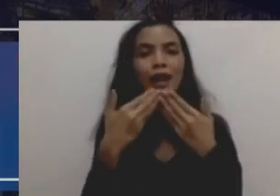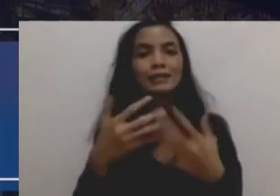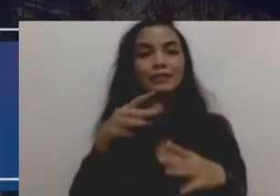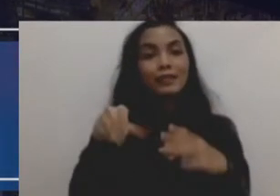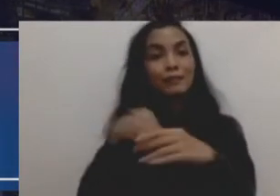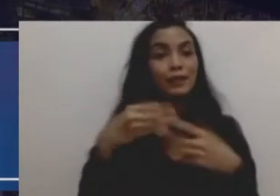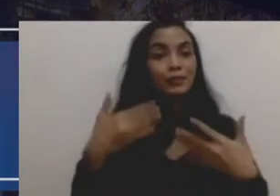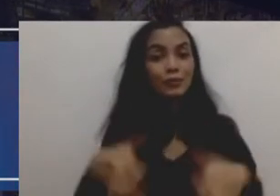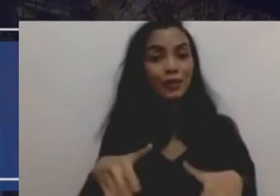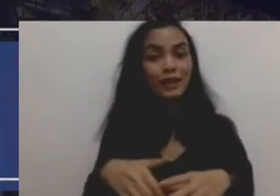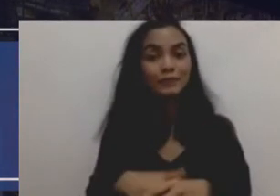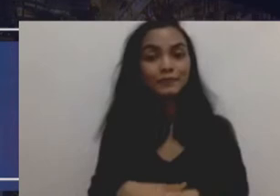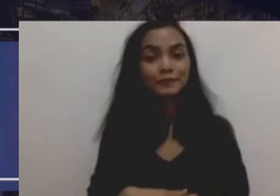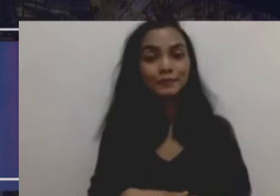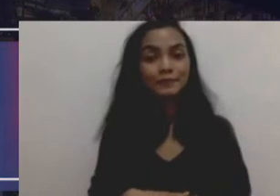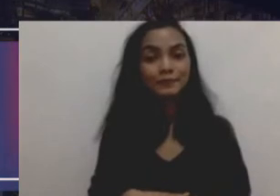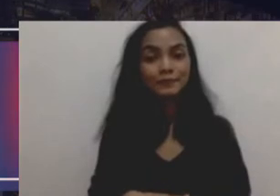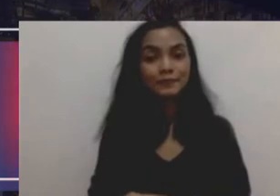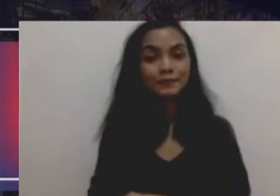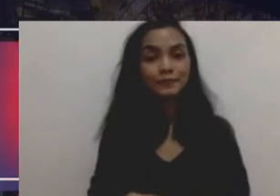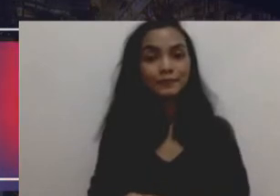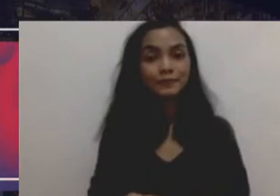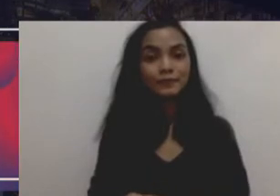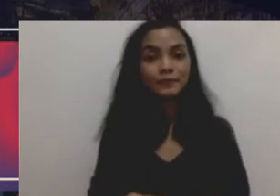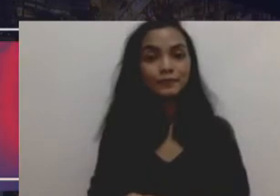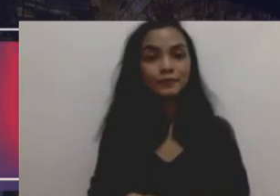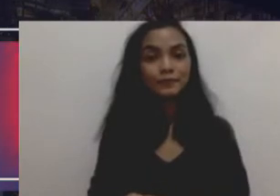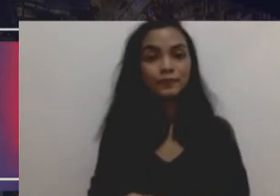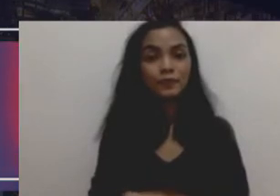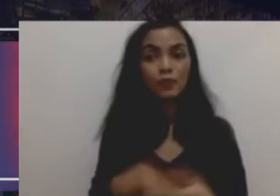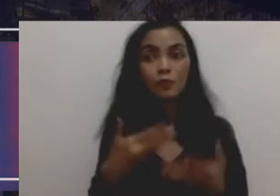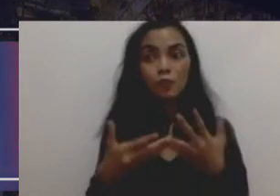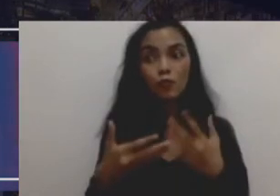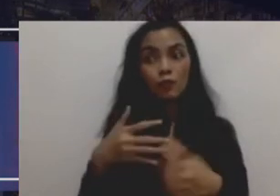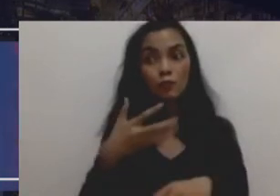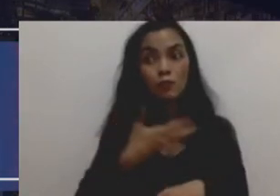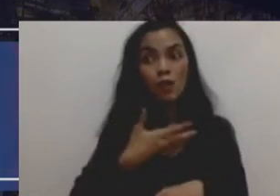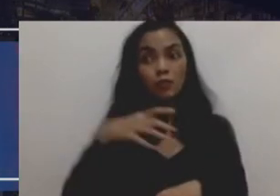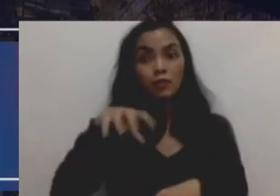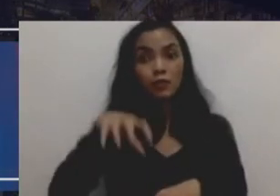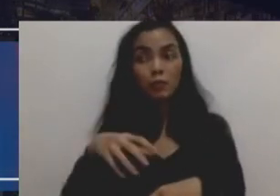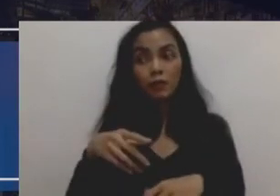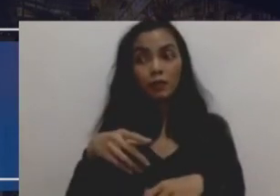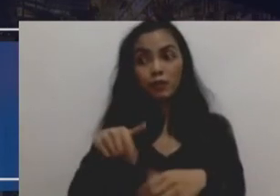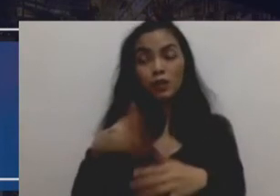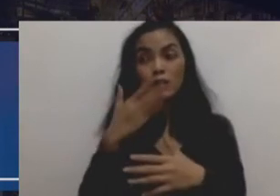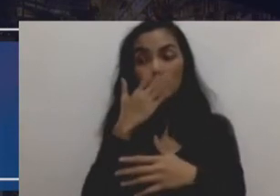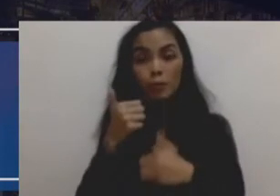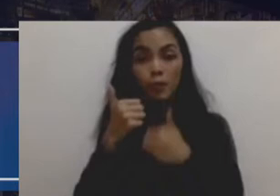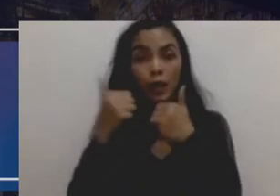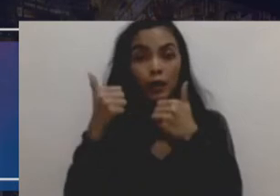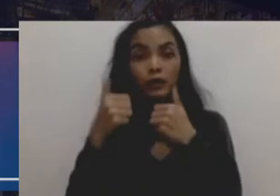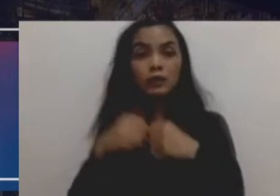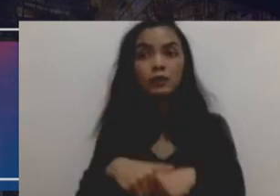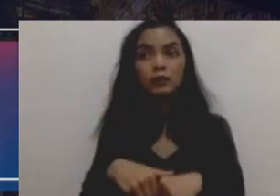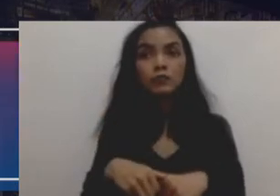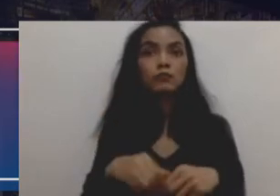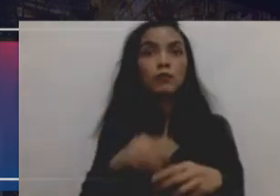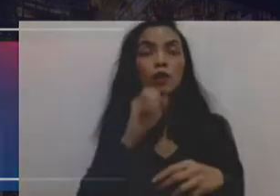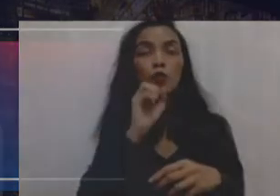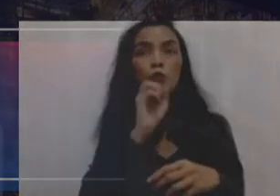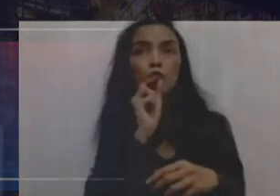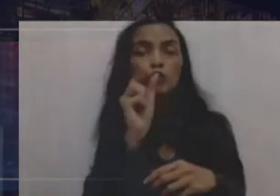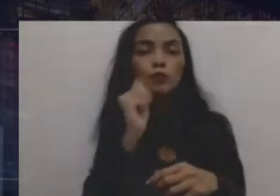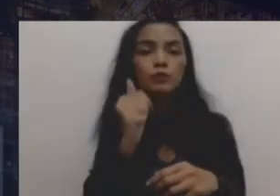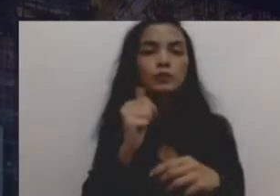you guys might be wondering, how can you develop an idea for a place like this? It's very easy and simple. Just go to our website at